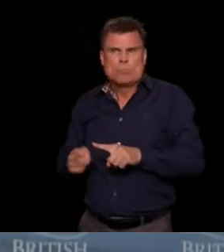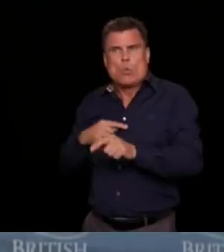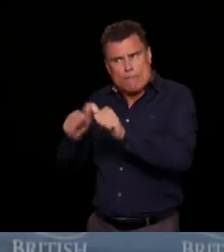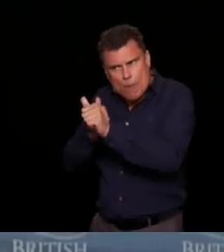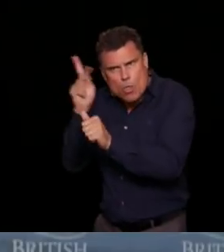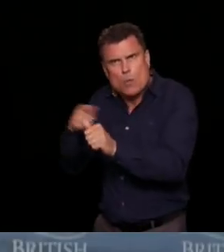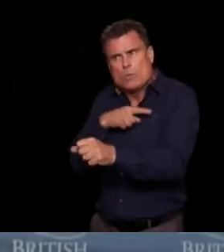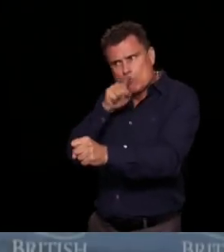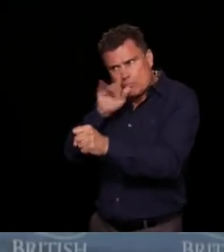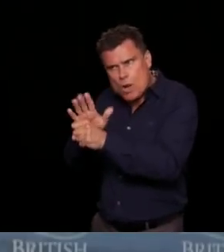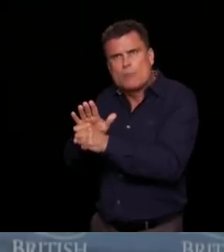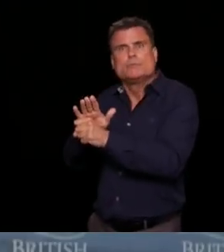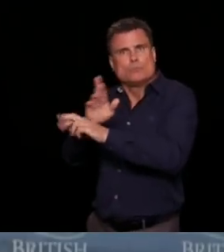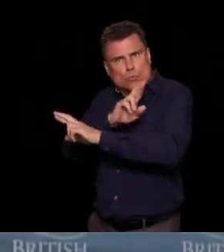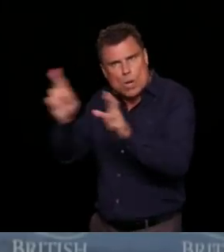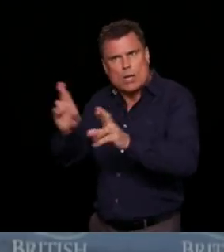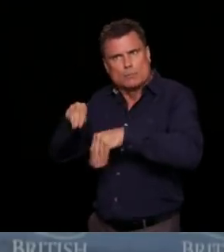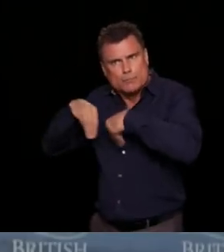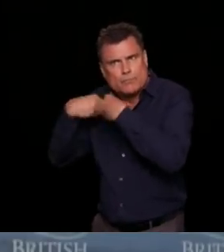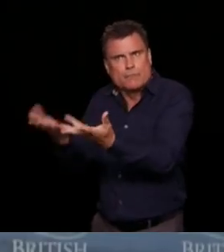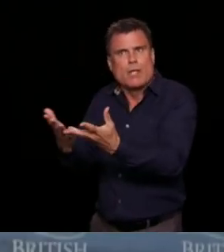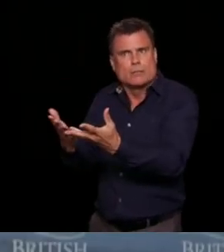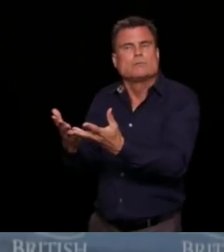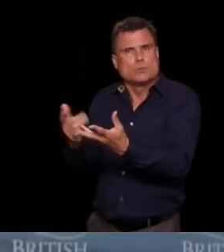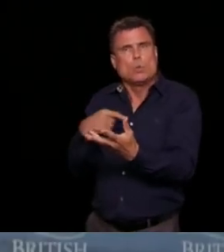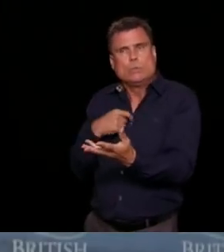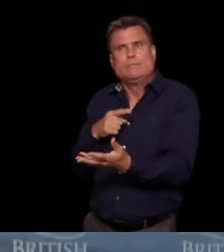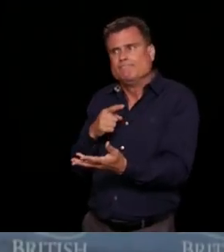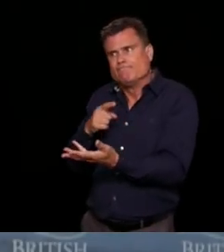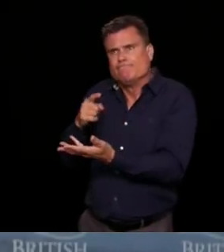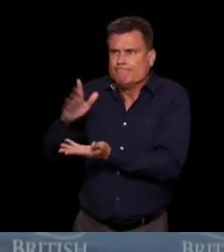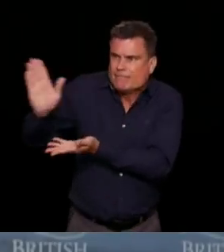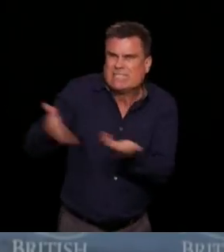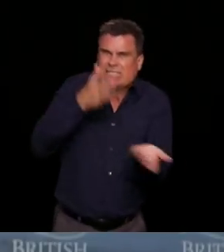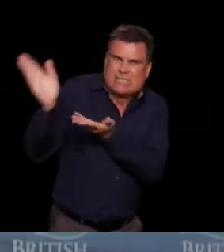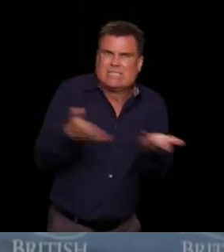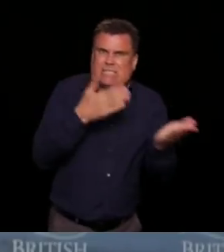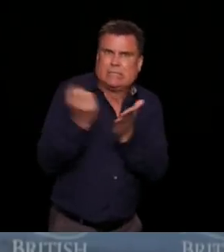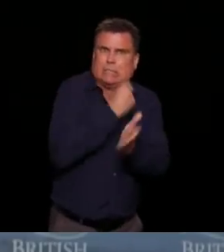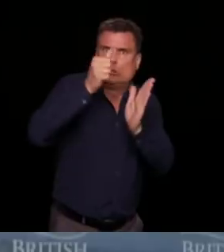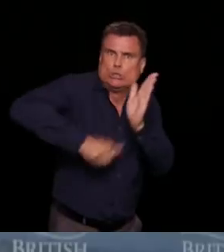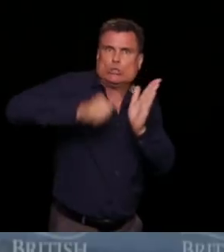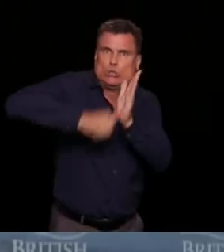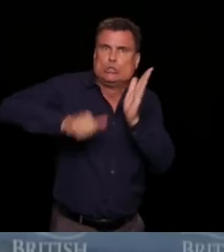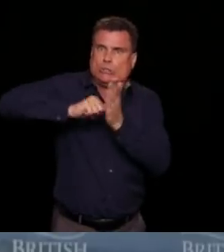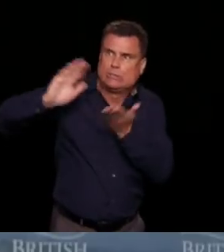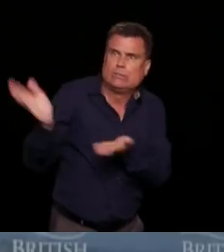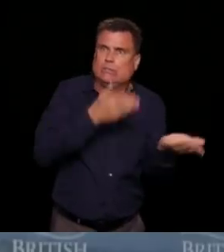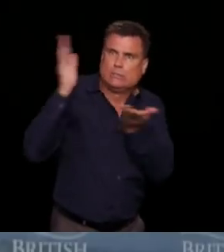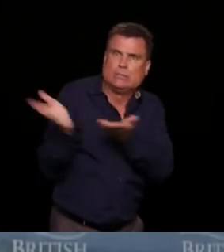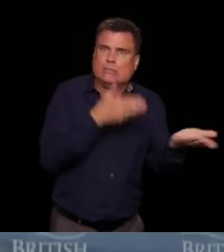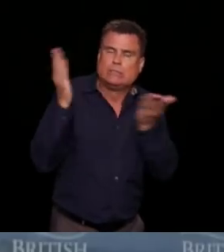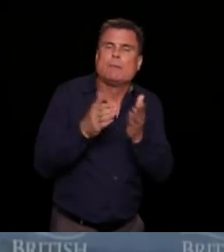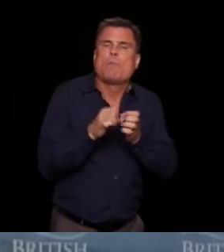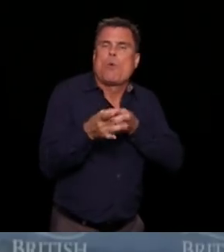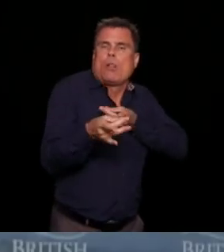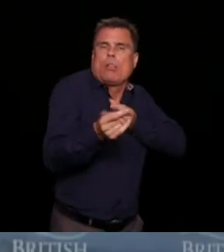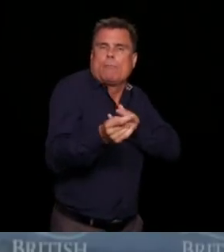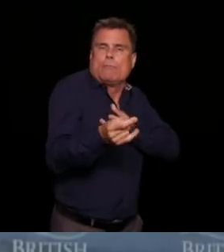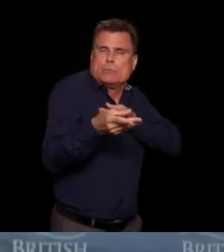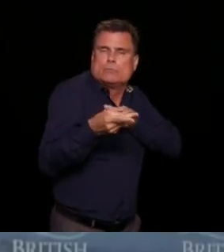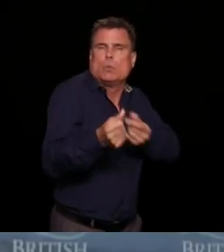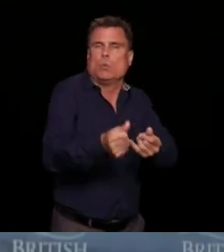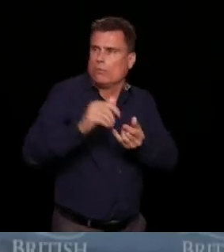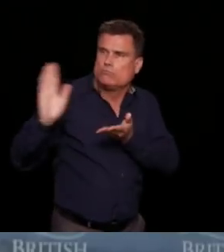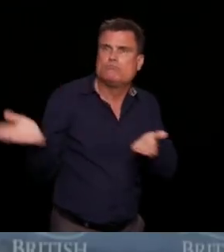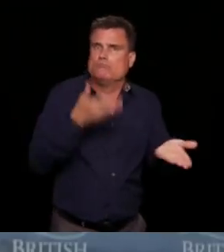these areas. As we continue our commitment to renewal, we'll be profiling how we'll improve efficiencies and increase surgical cases in several of